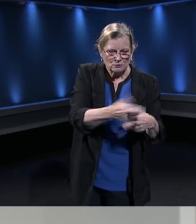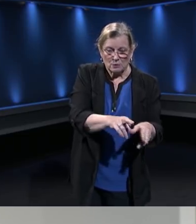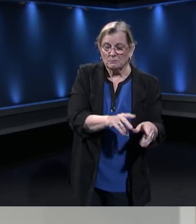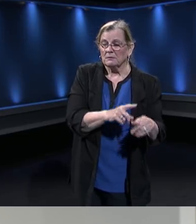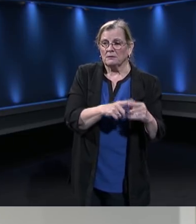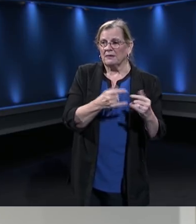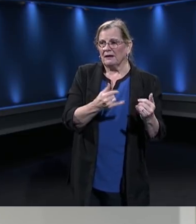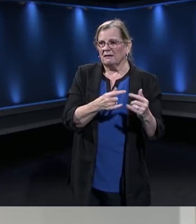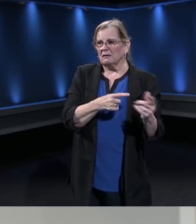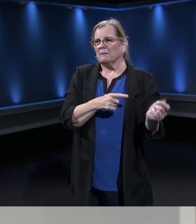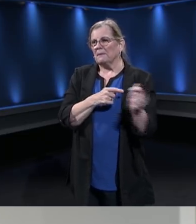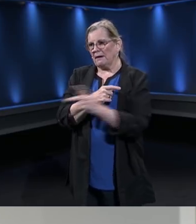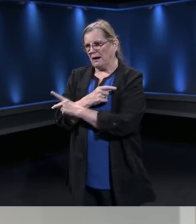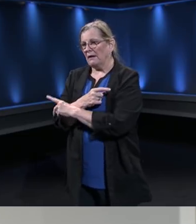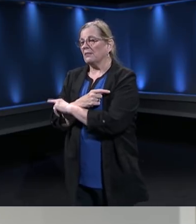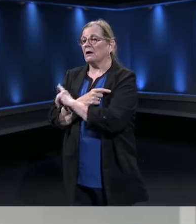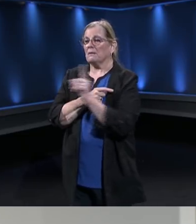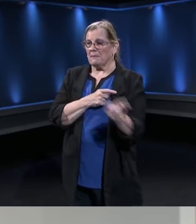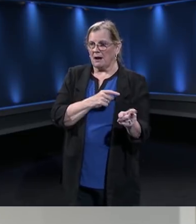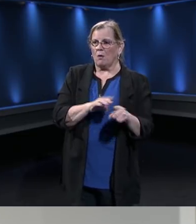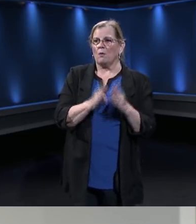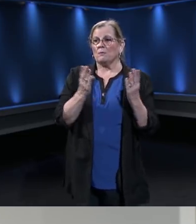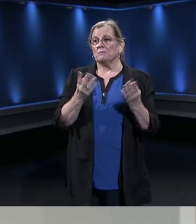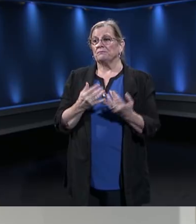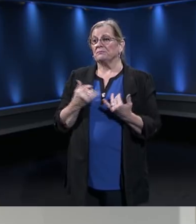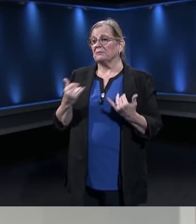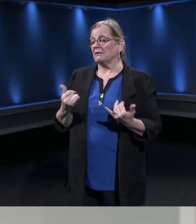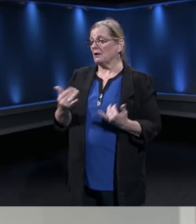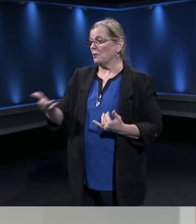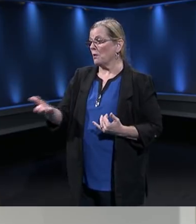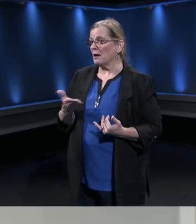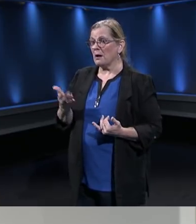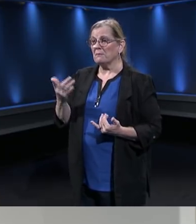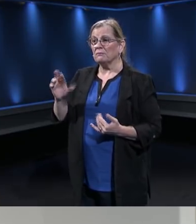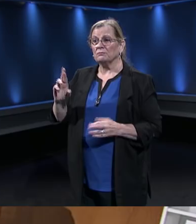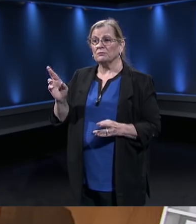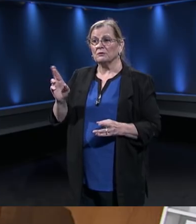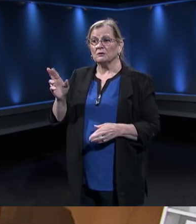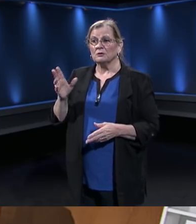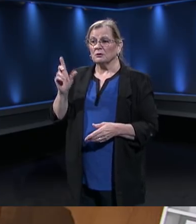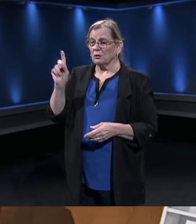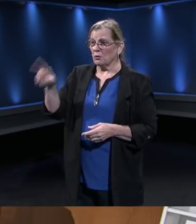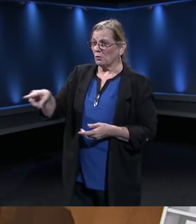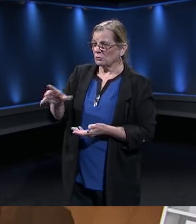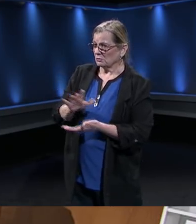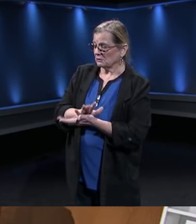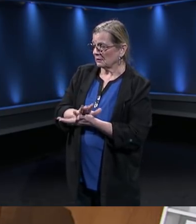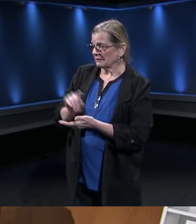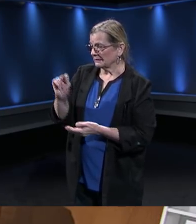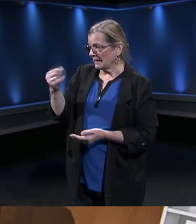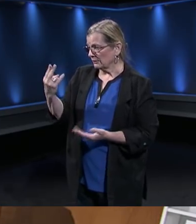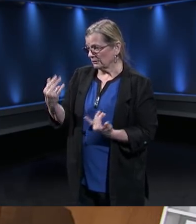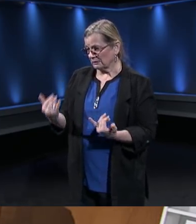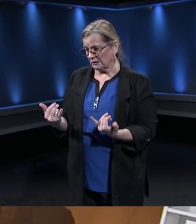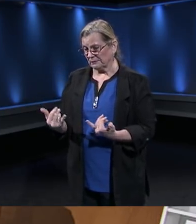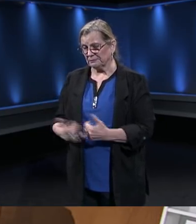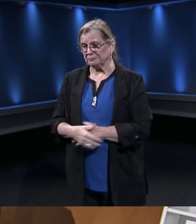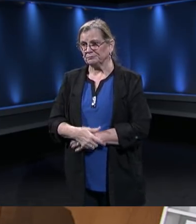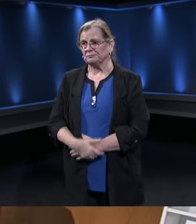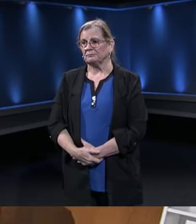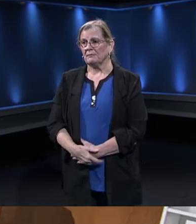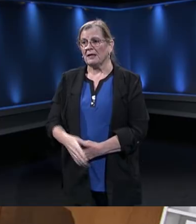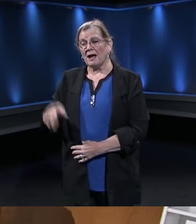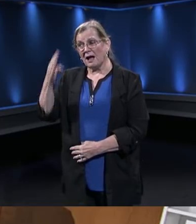Caller, welcome to the Return to School Town Hall with a focus on social emotional learning. Welcome. Hi. Thank you so much,